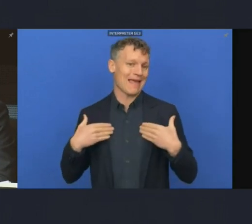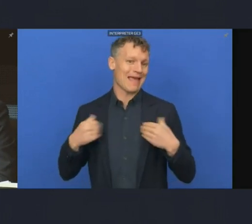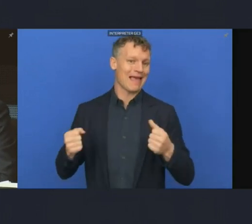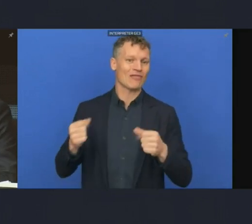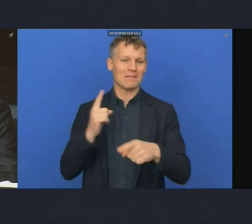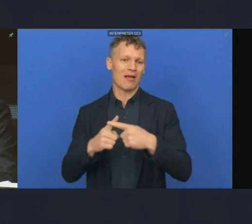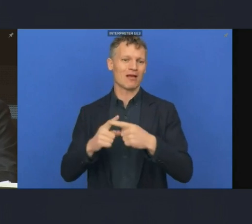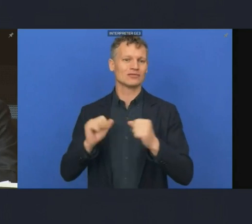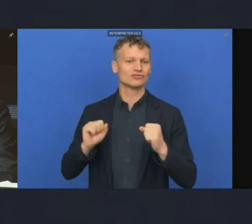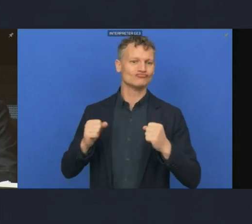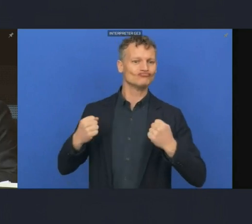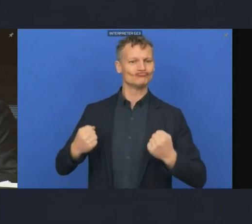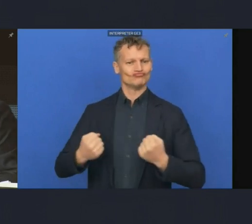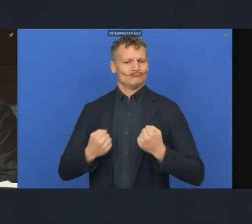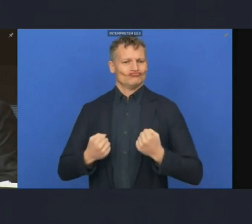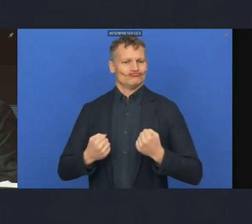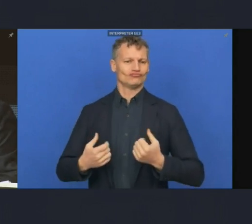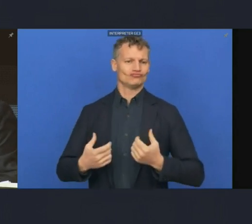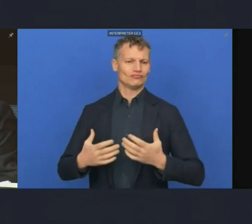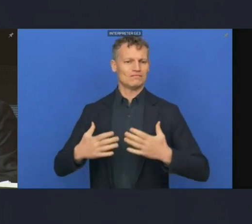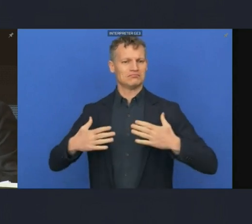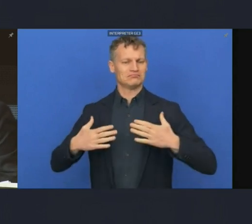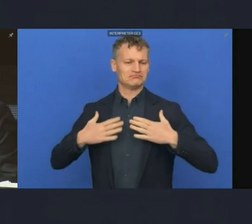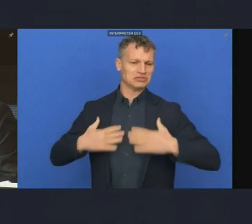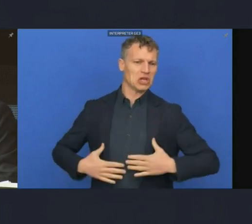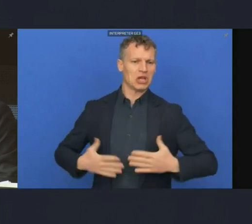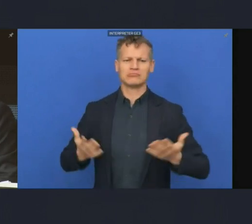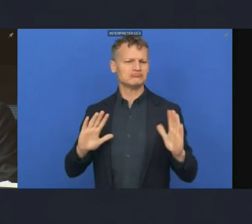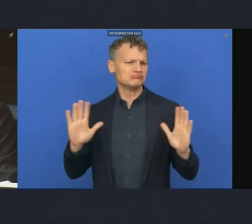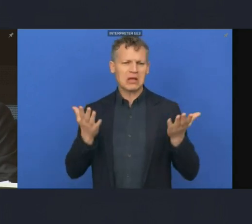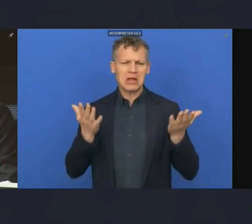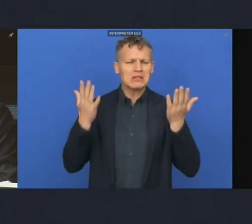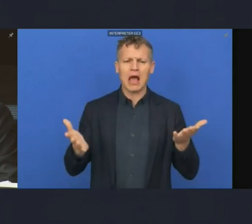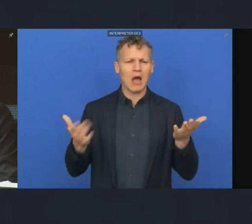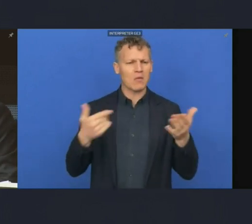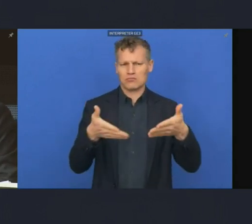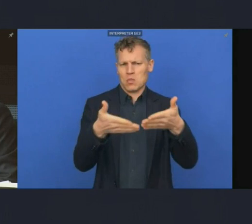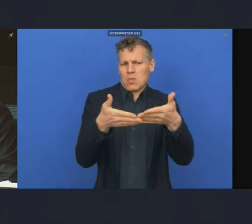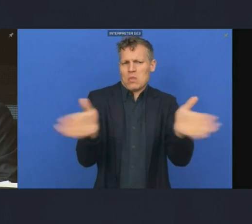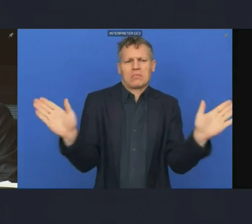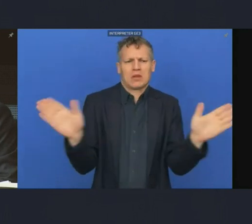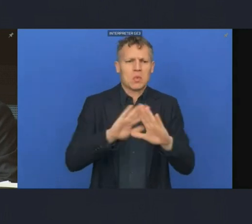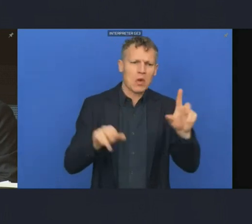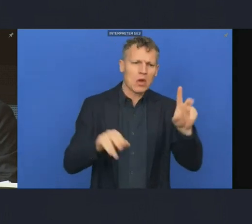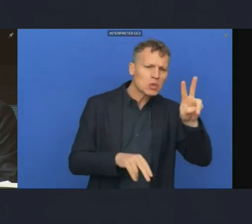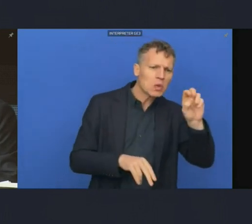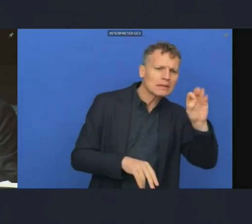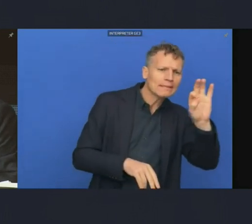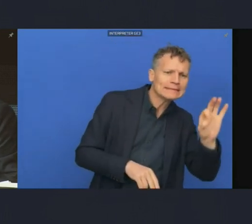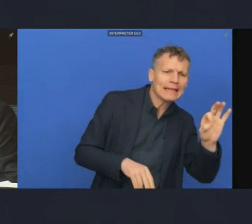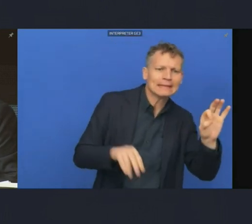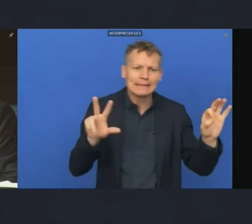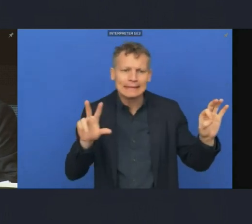Now, let's say, things are completely open and there is no